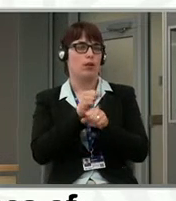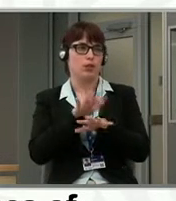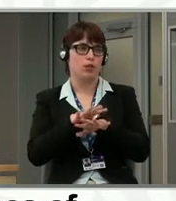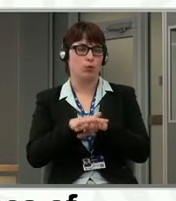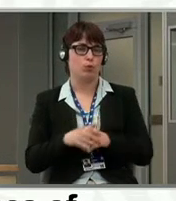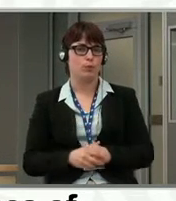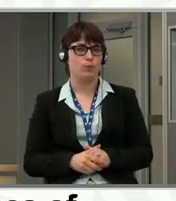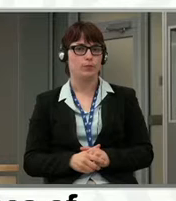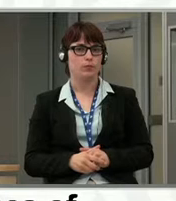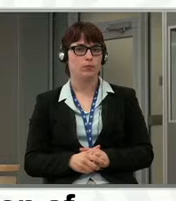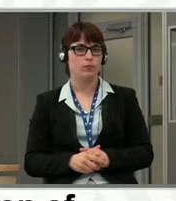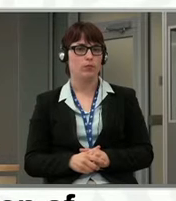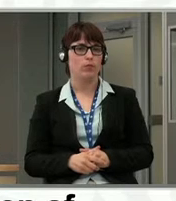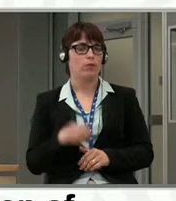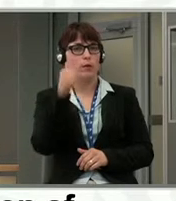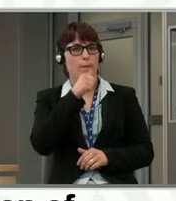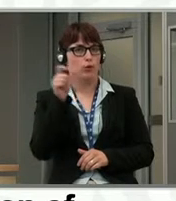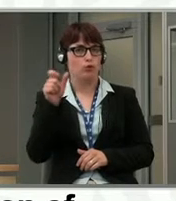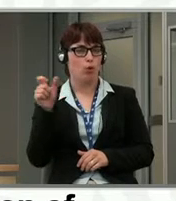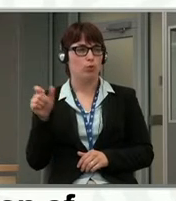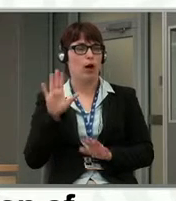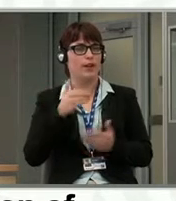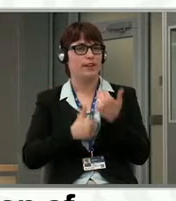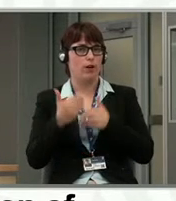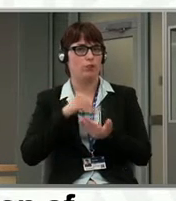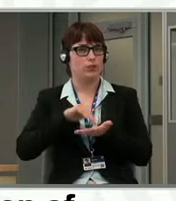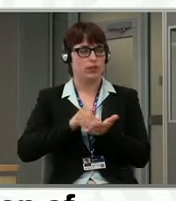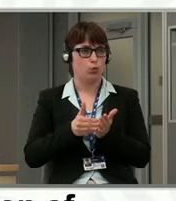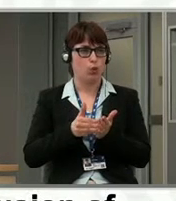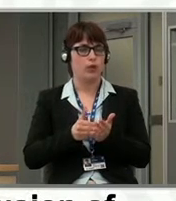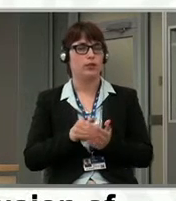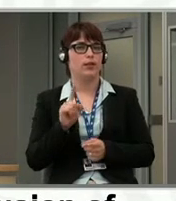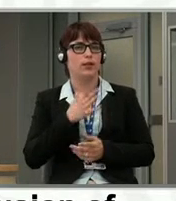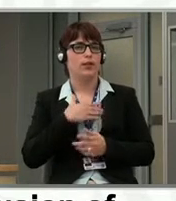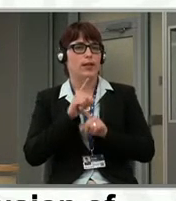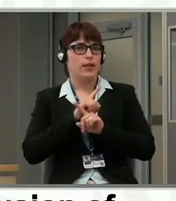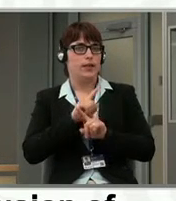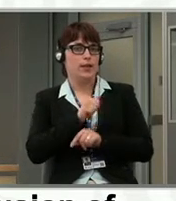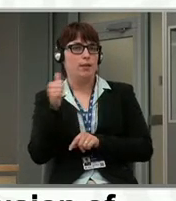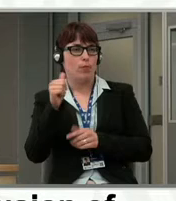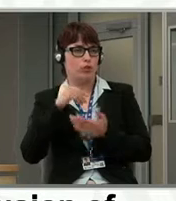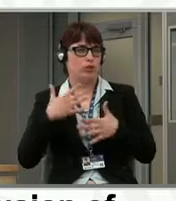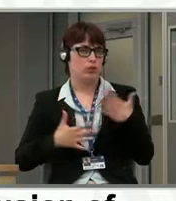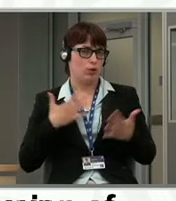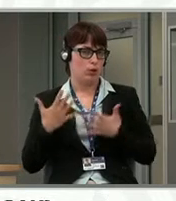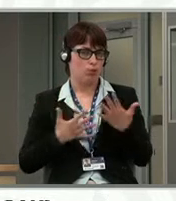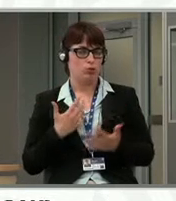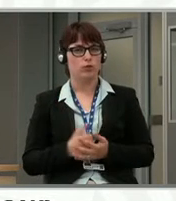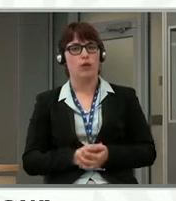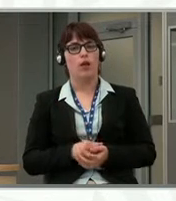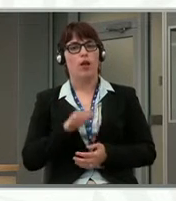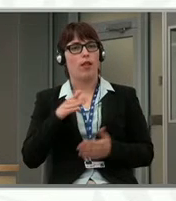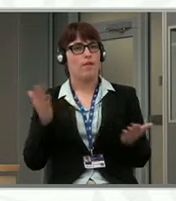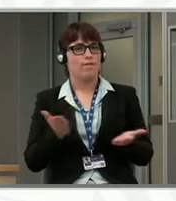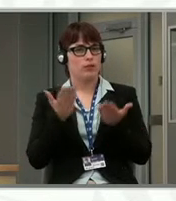promote the inclusion of the most vulnerable groups in the labor markets. The current situation with regards to the persons